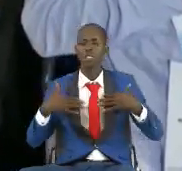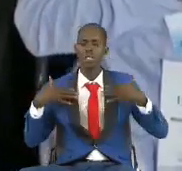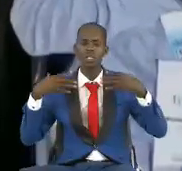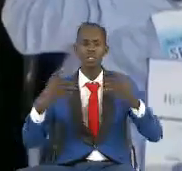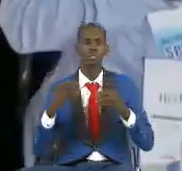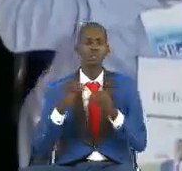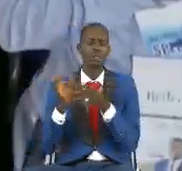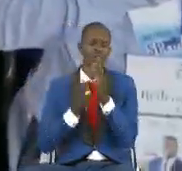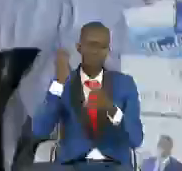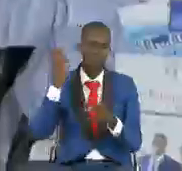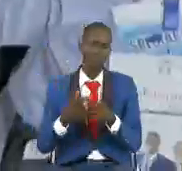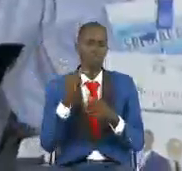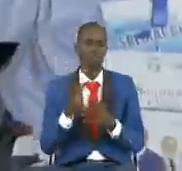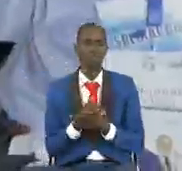name.